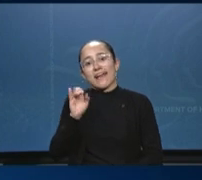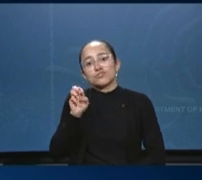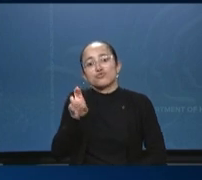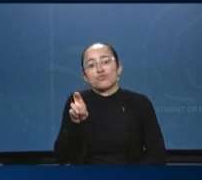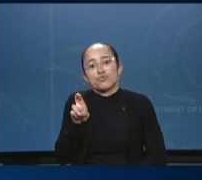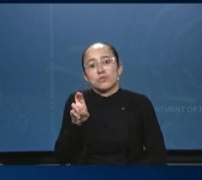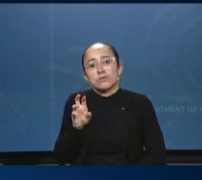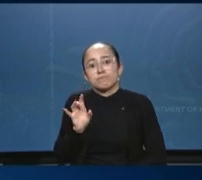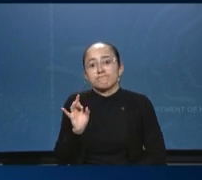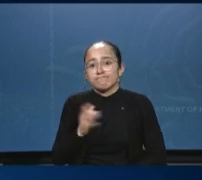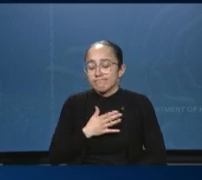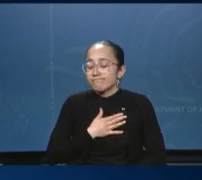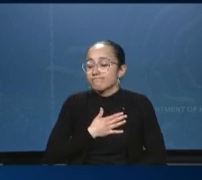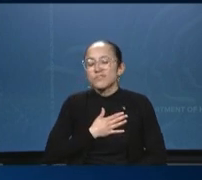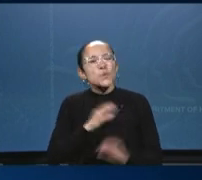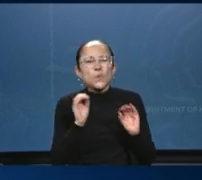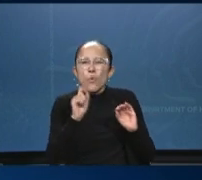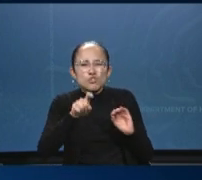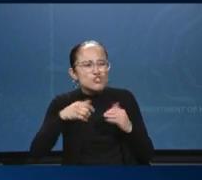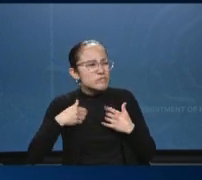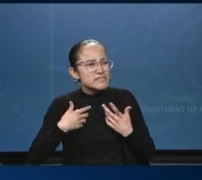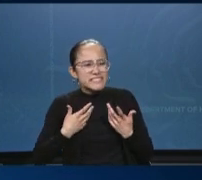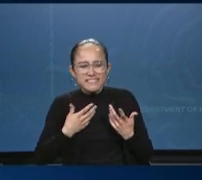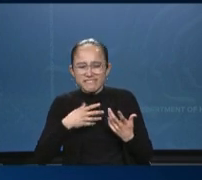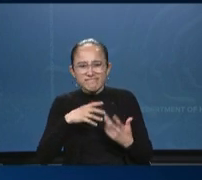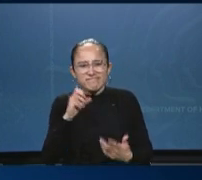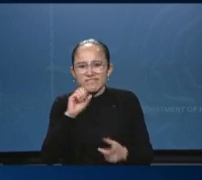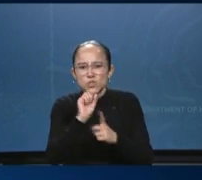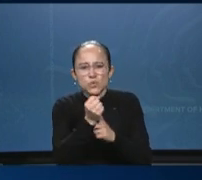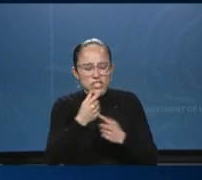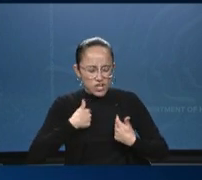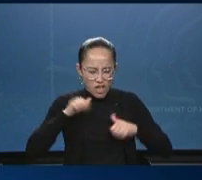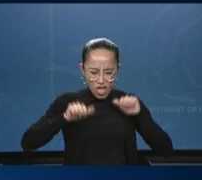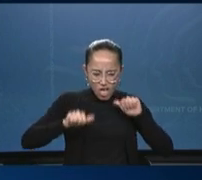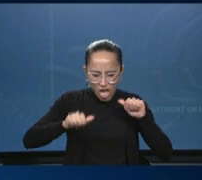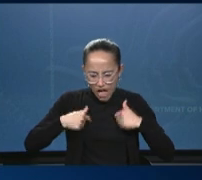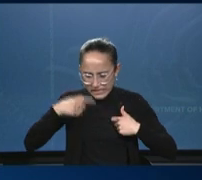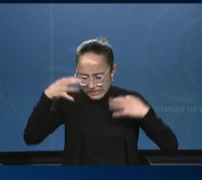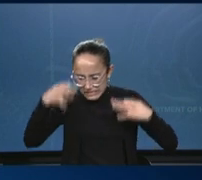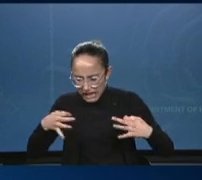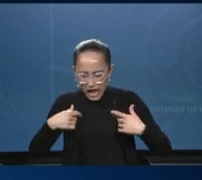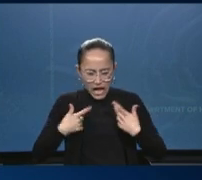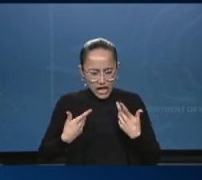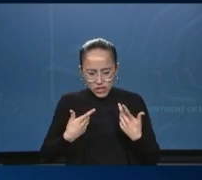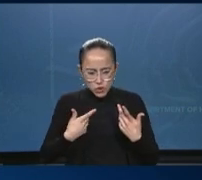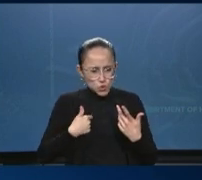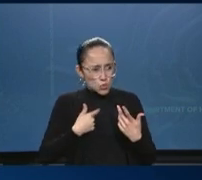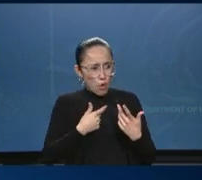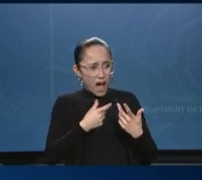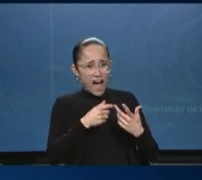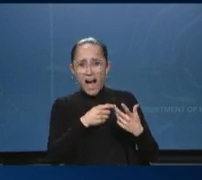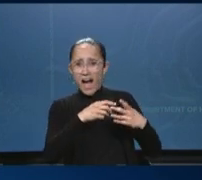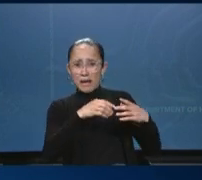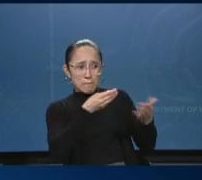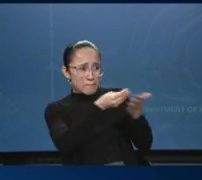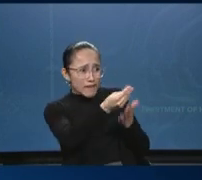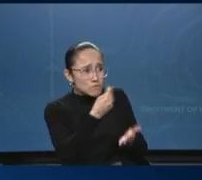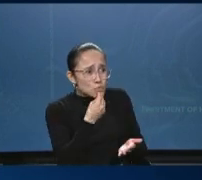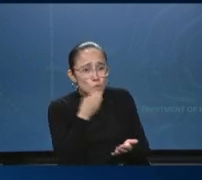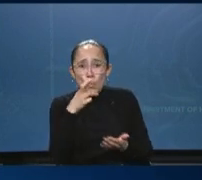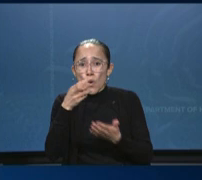No one should be in the position of trying to decide whether they need to, you know, fill a refrigerator or fill a